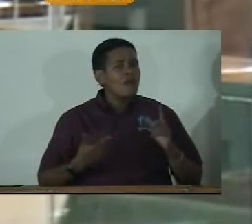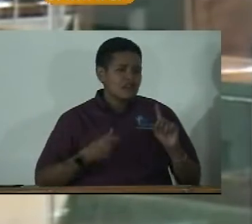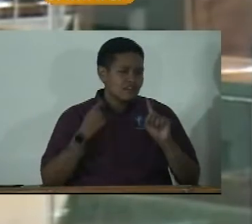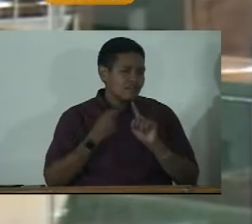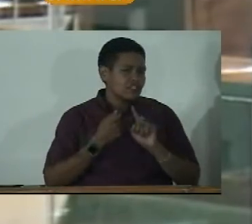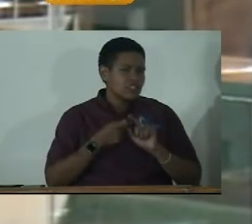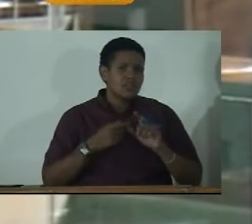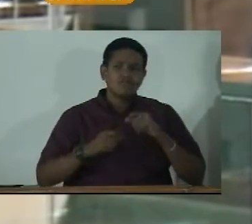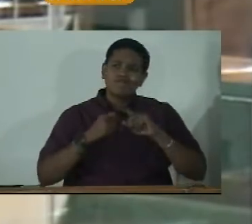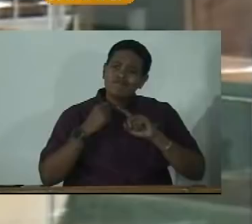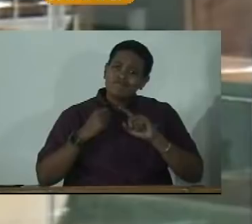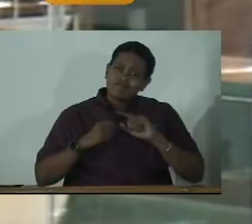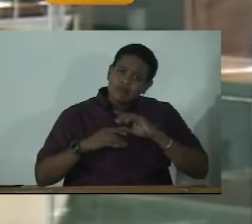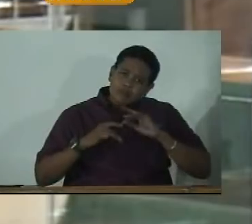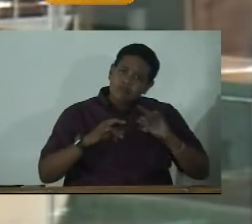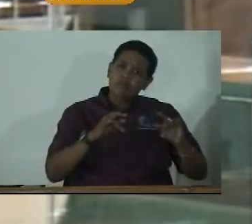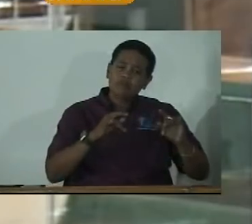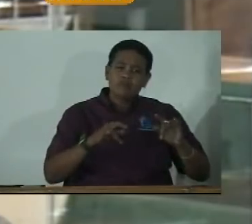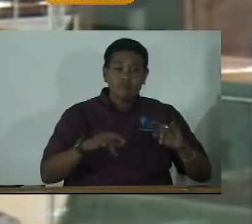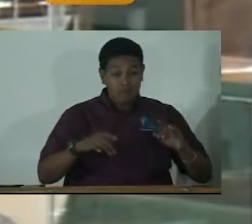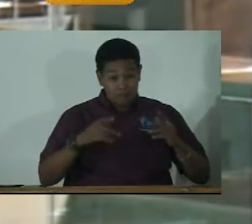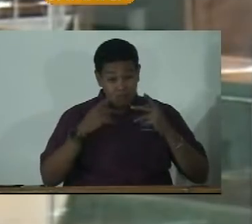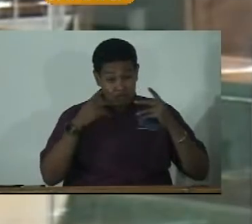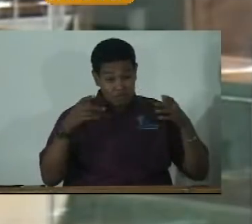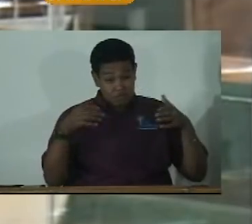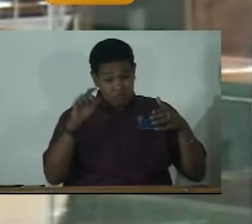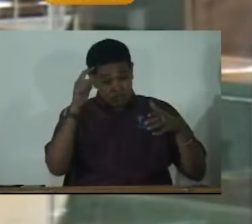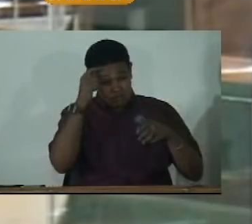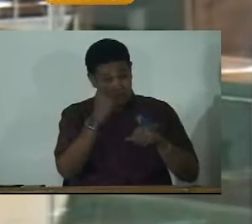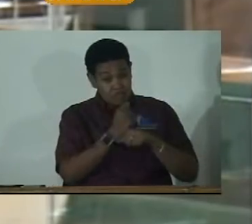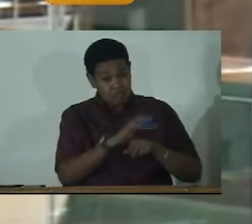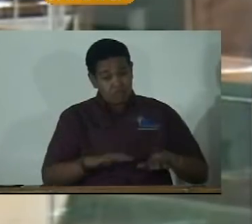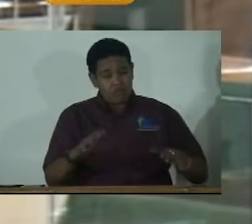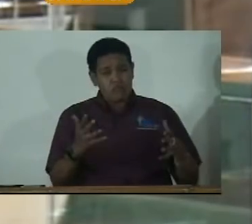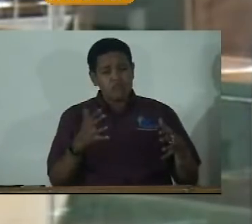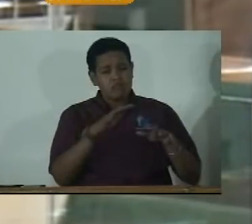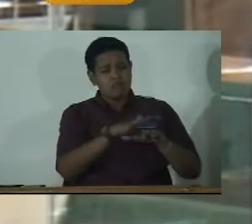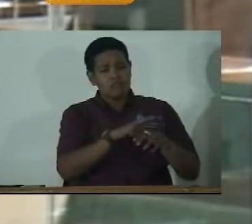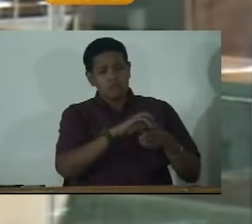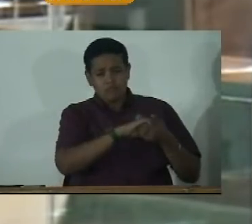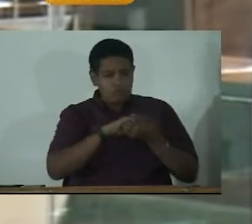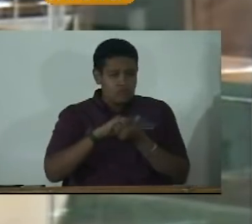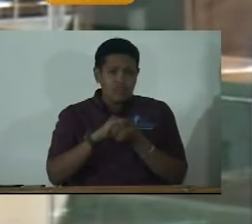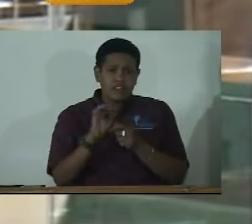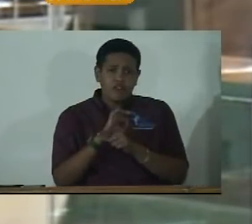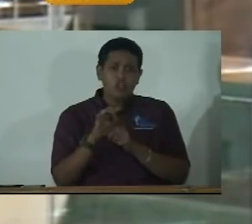sector by merging public bodies which share synergies of functions and resources.